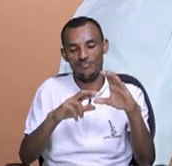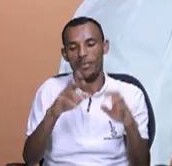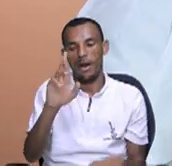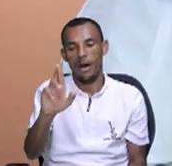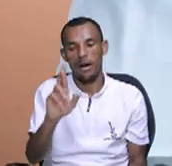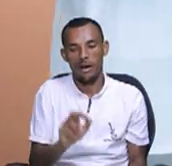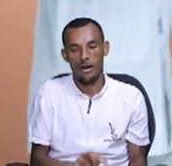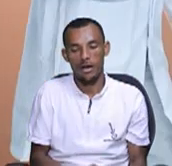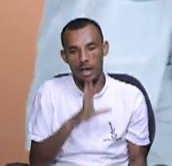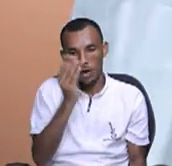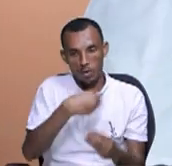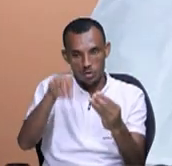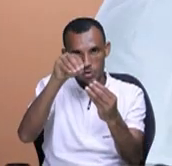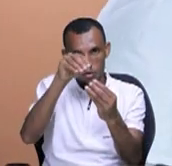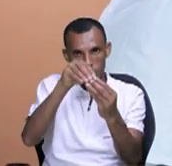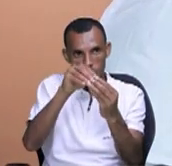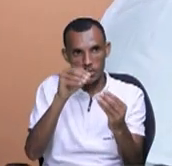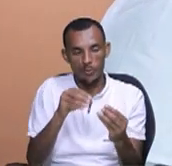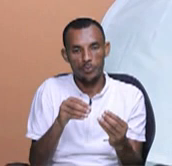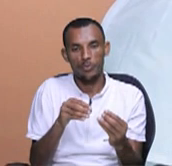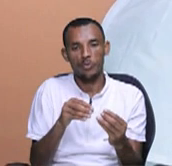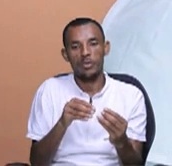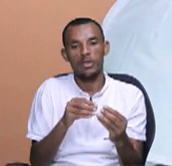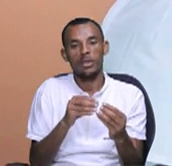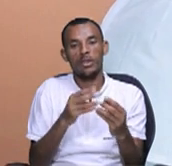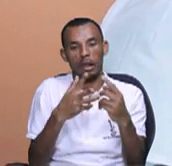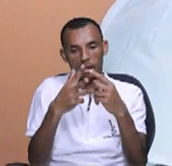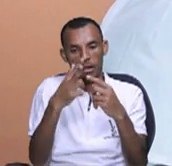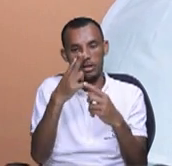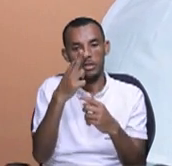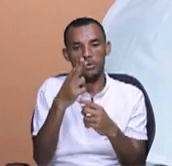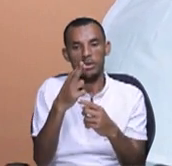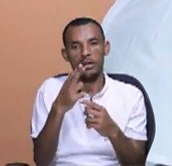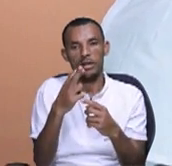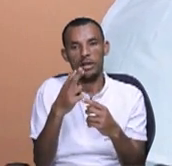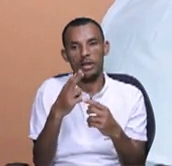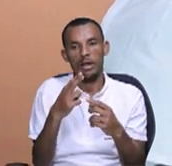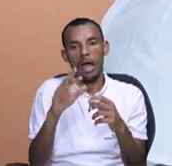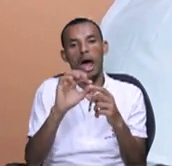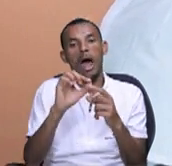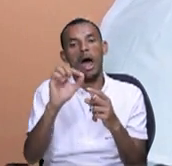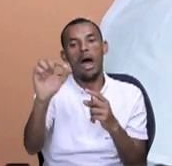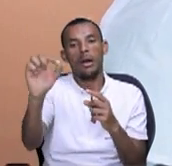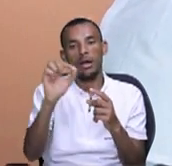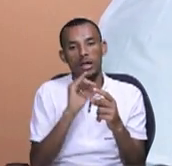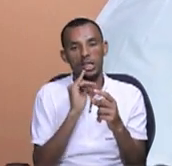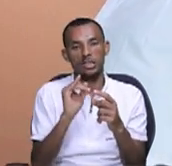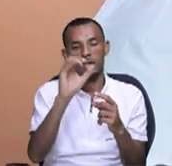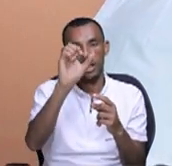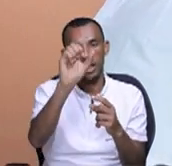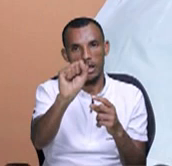r, and also there is intercepted arc here. This intercepted arc is known as